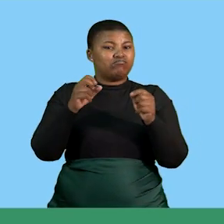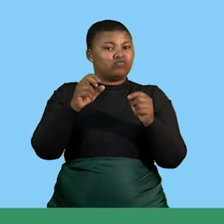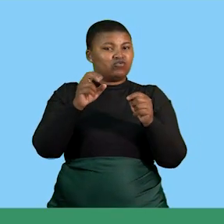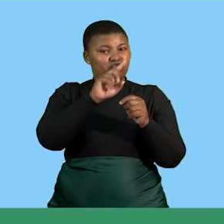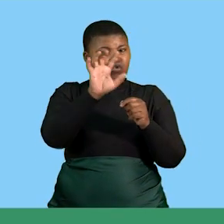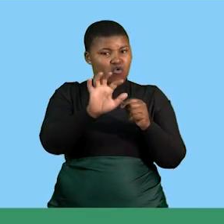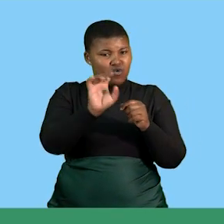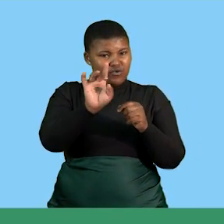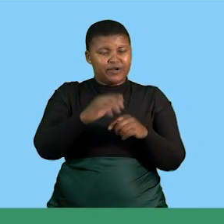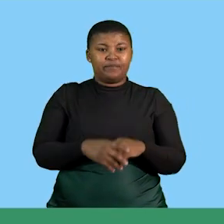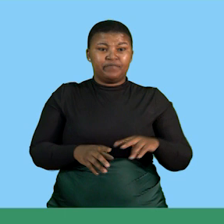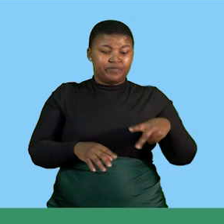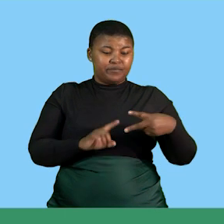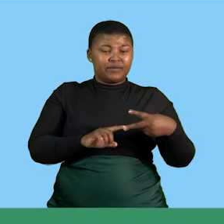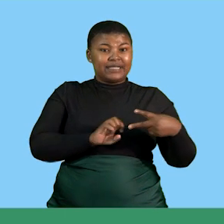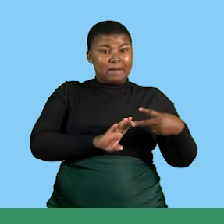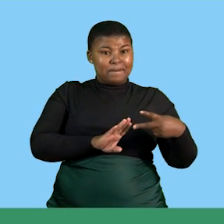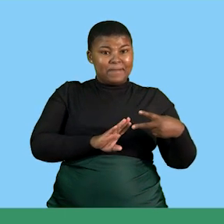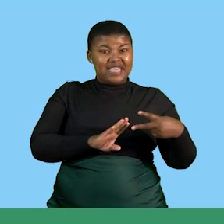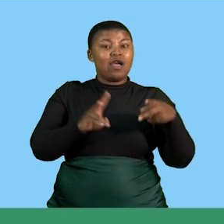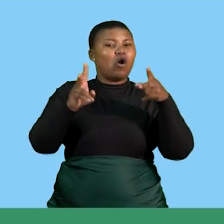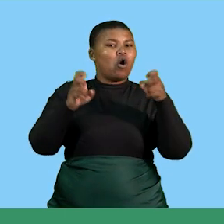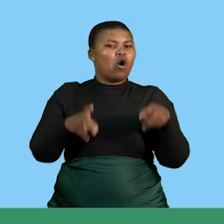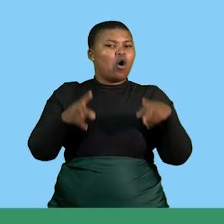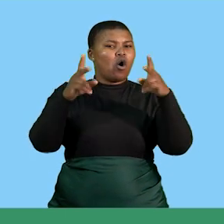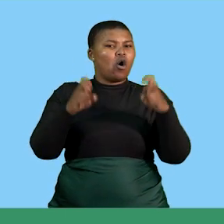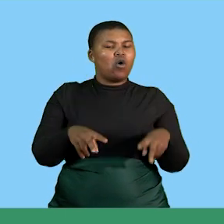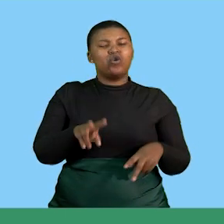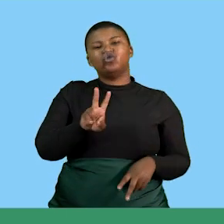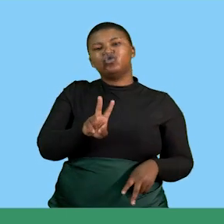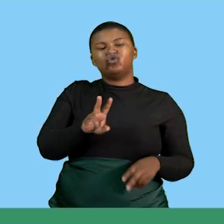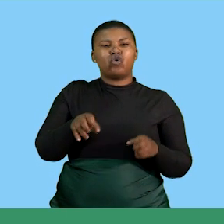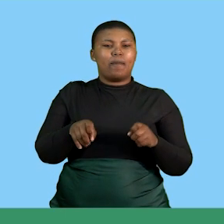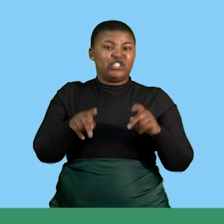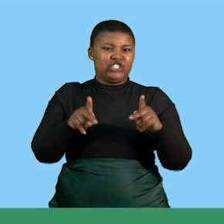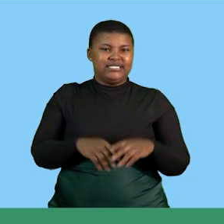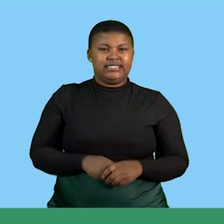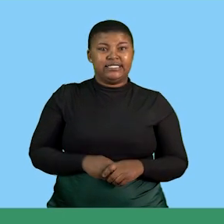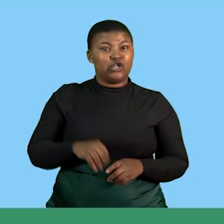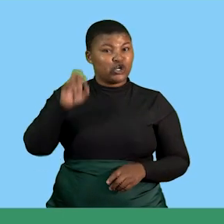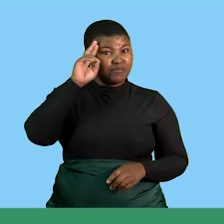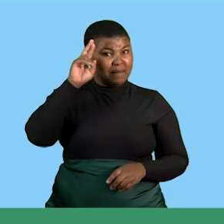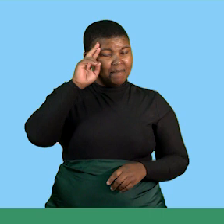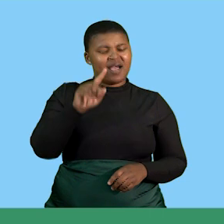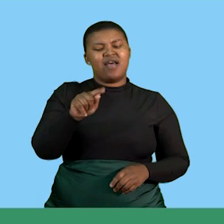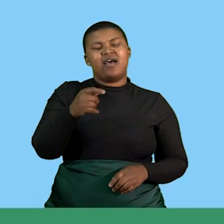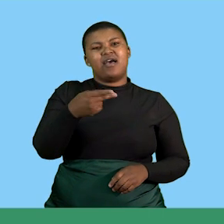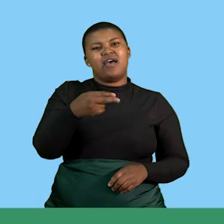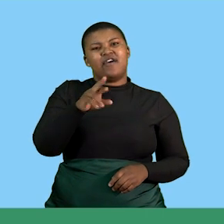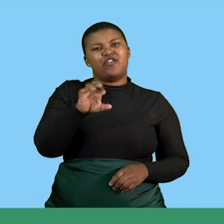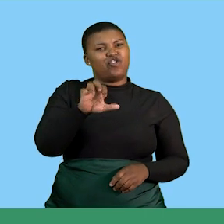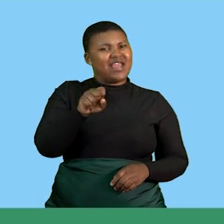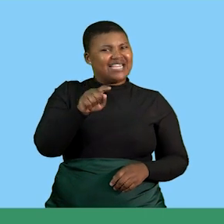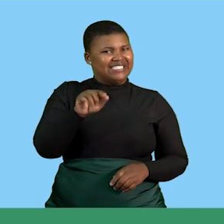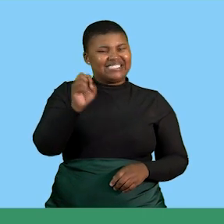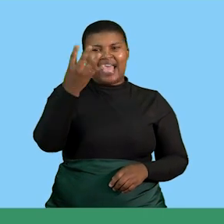B asks, quote 2 opportunities. So remember, threats, anything that has